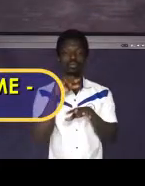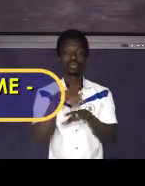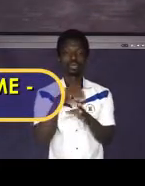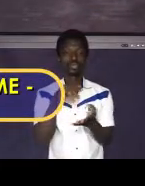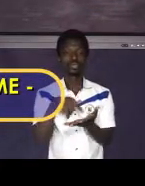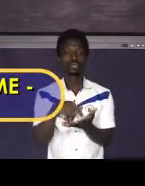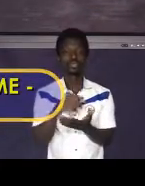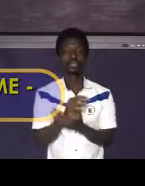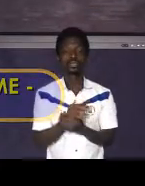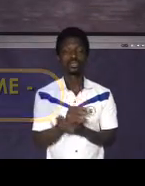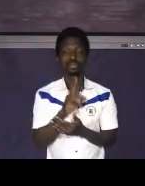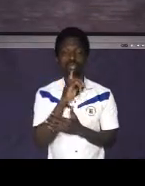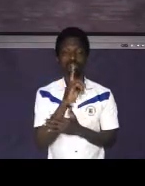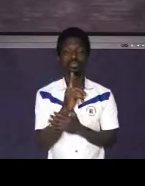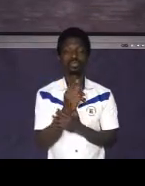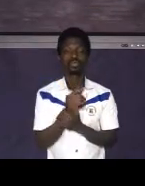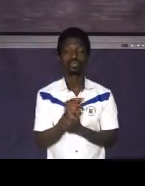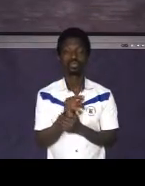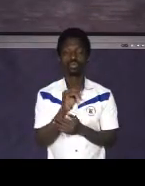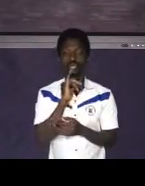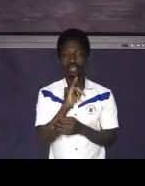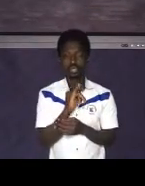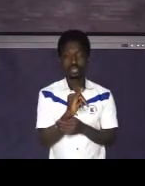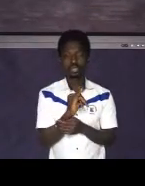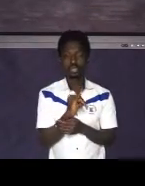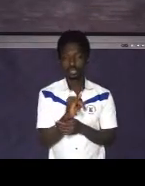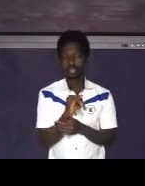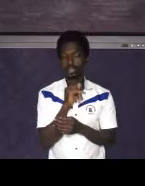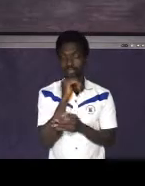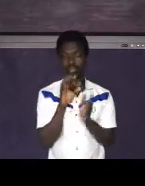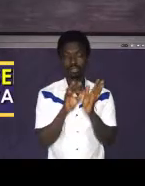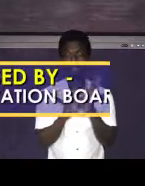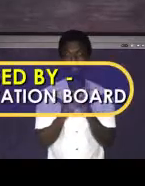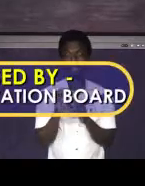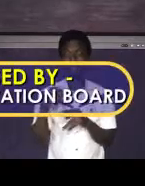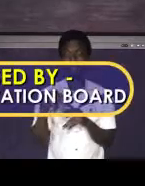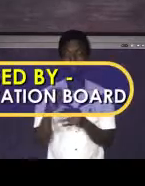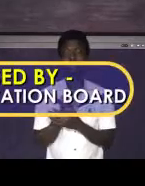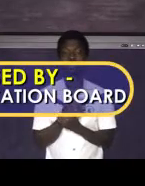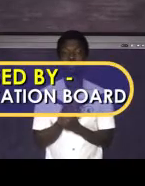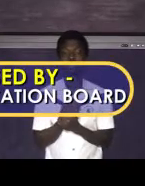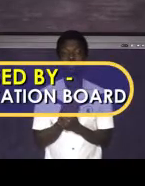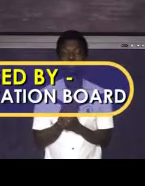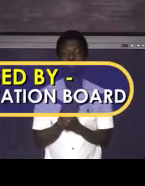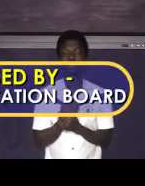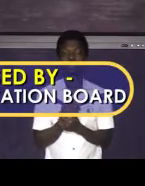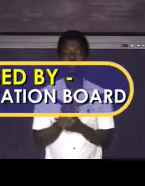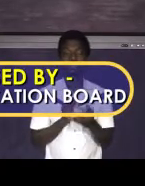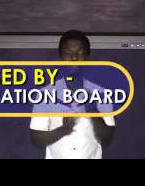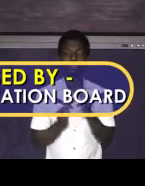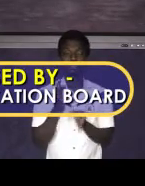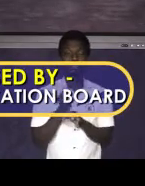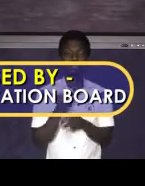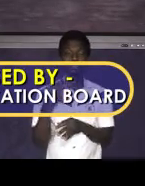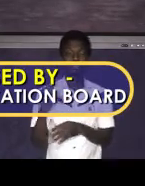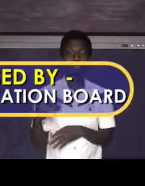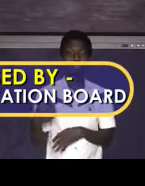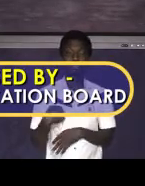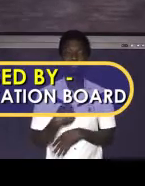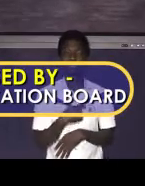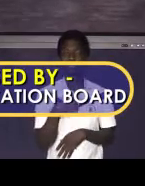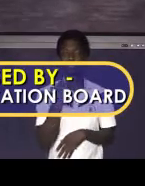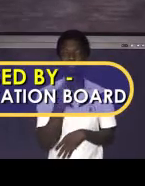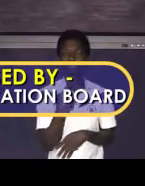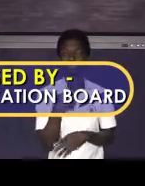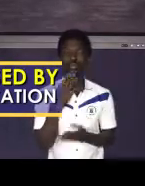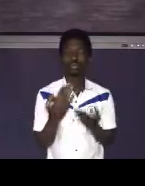at this. Truth is an uncountable noun. Truth is an uncountable noun. Instead of we